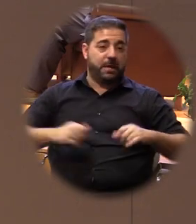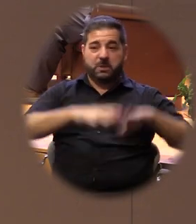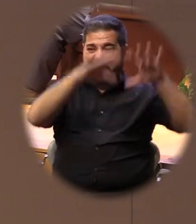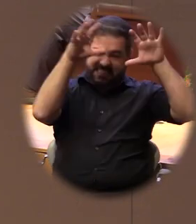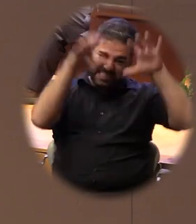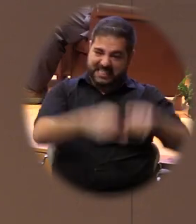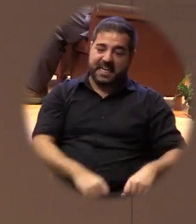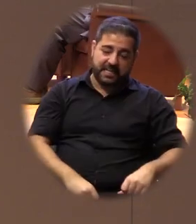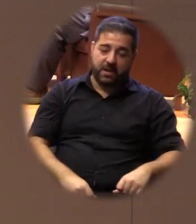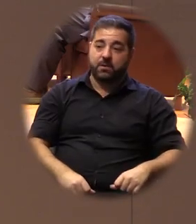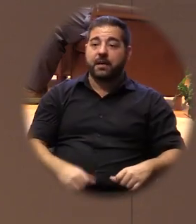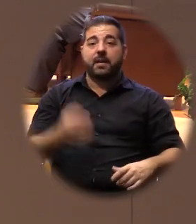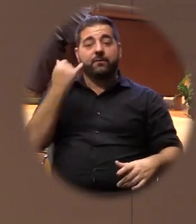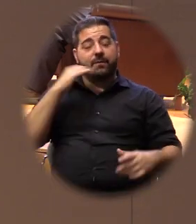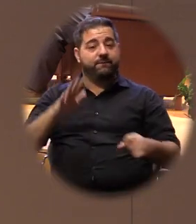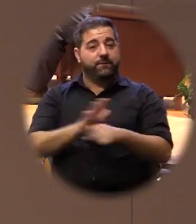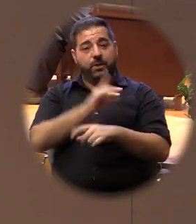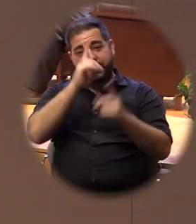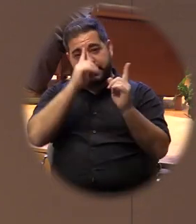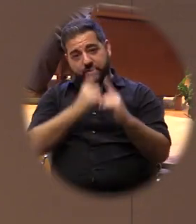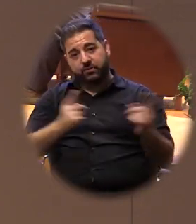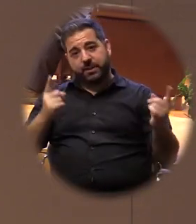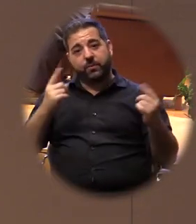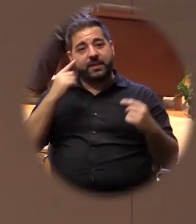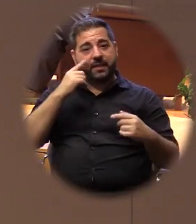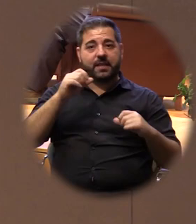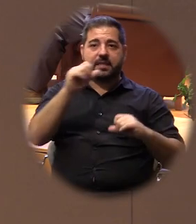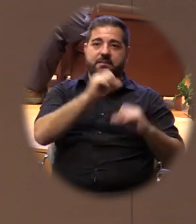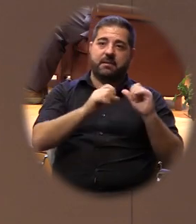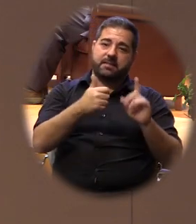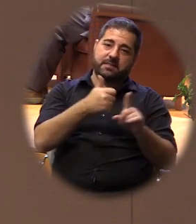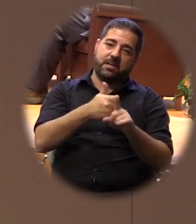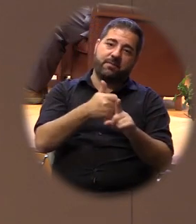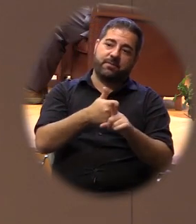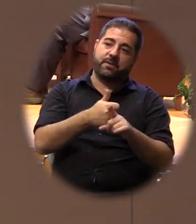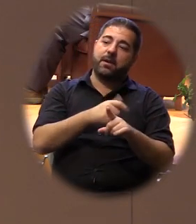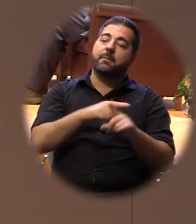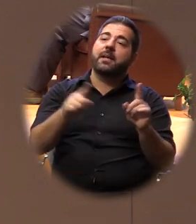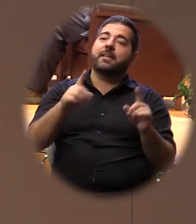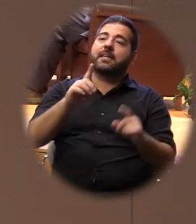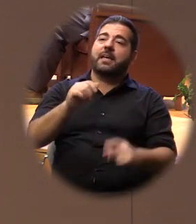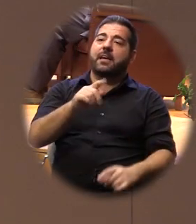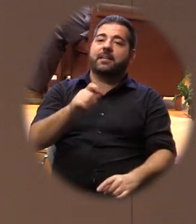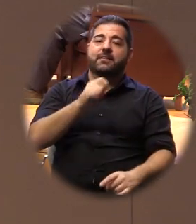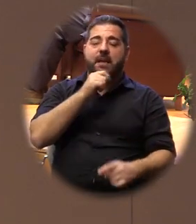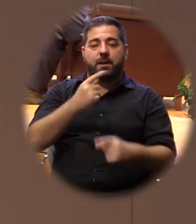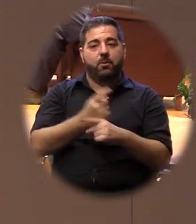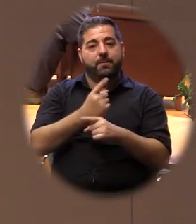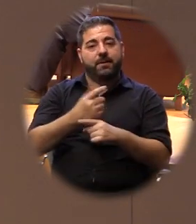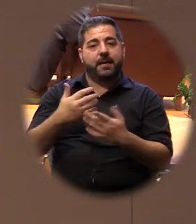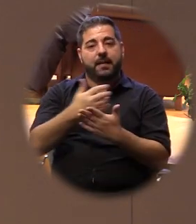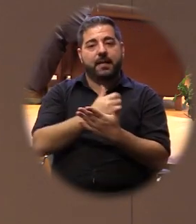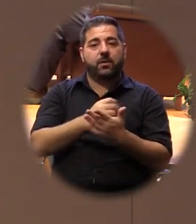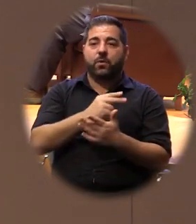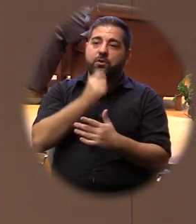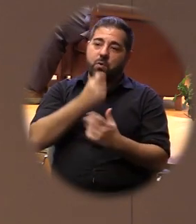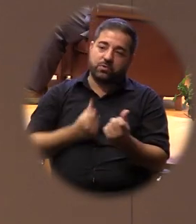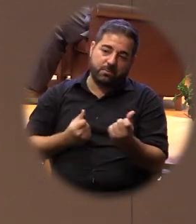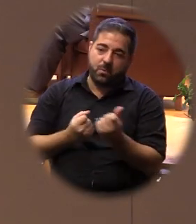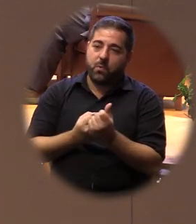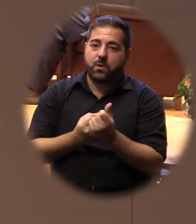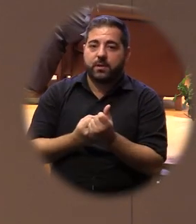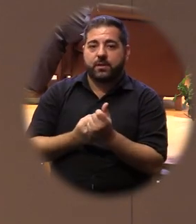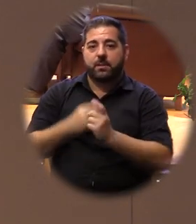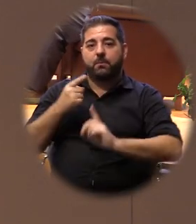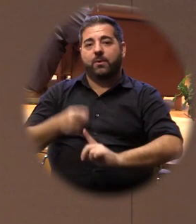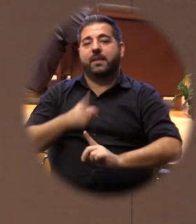that when we disagree and we think that the science, that the data either are inappropriately collected or do not support the